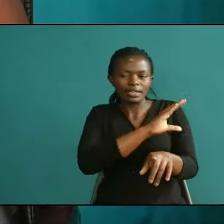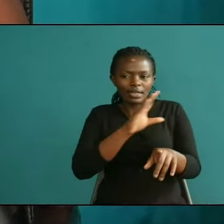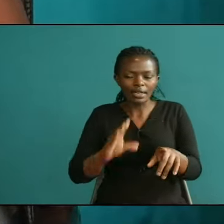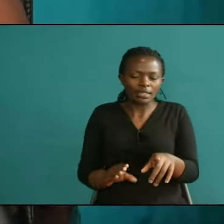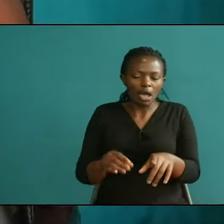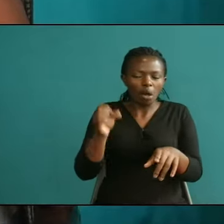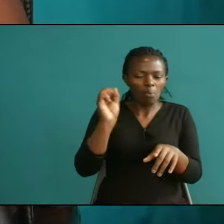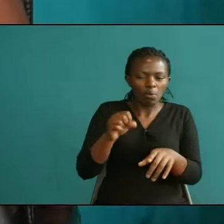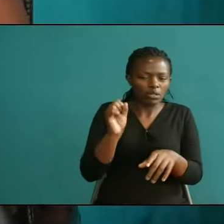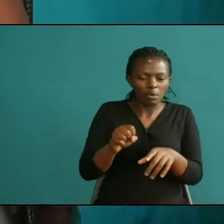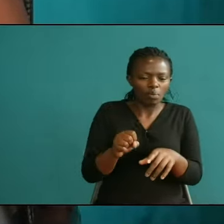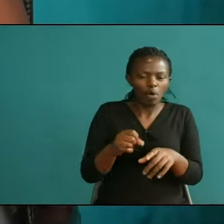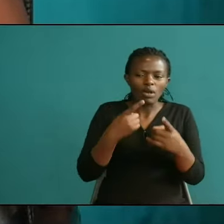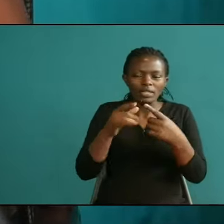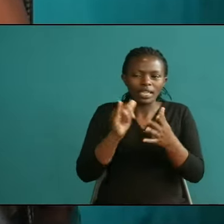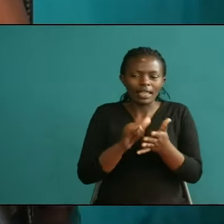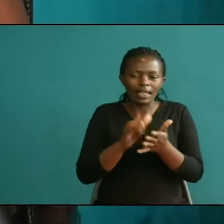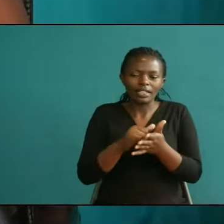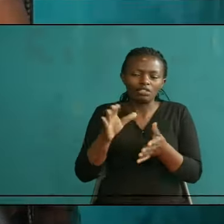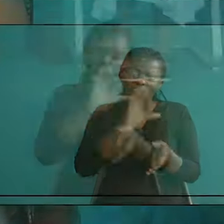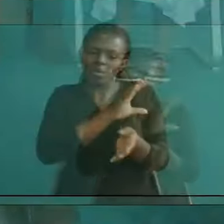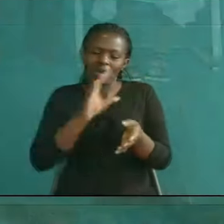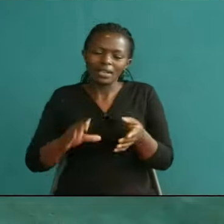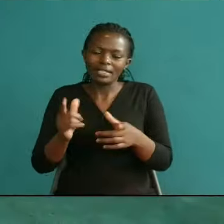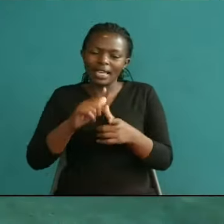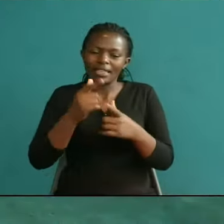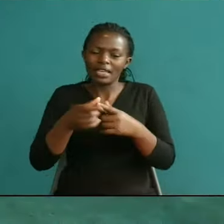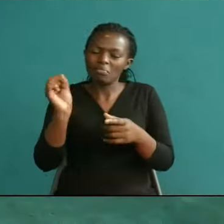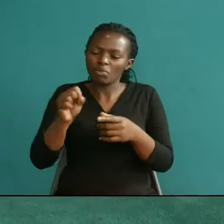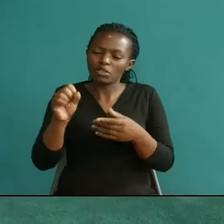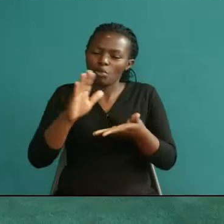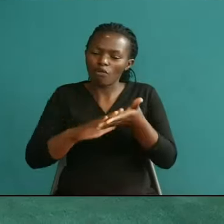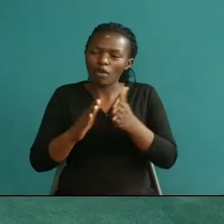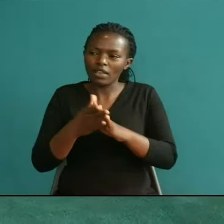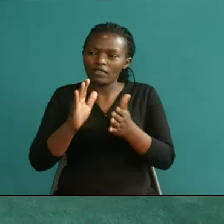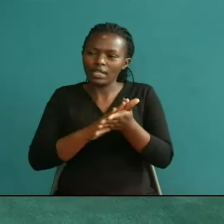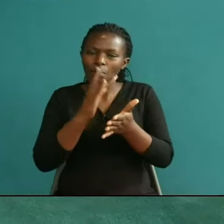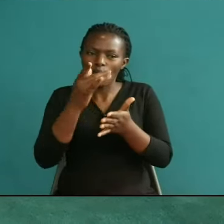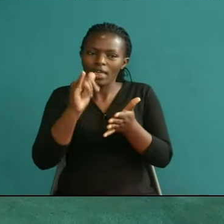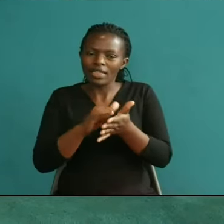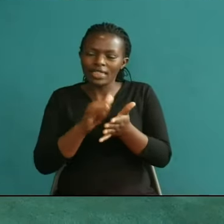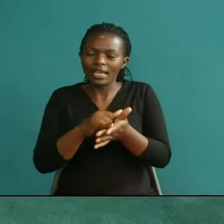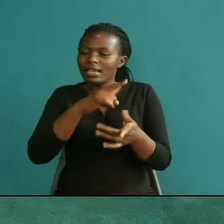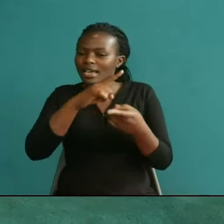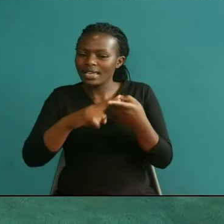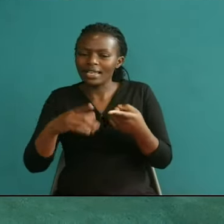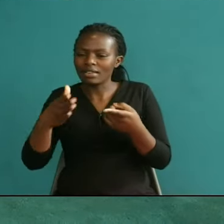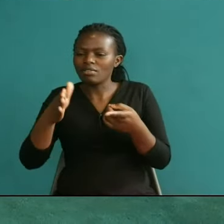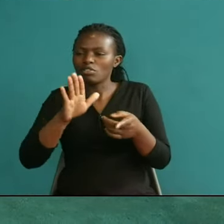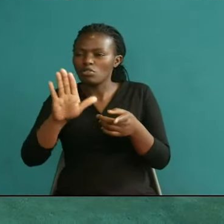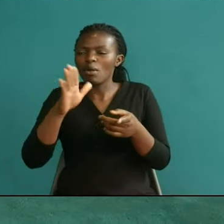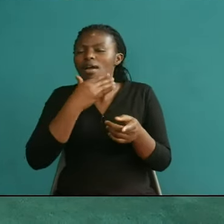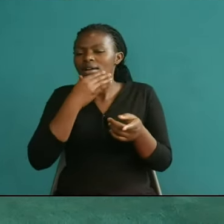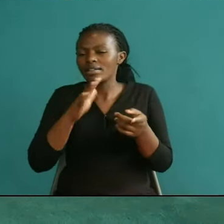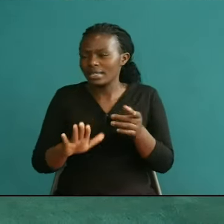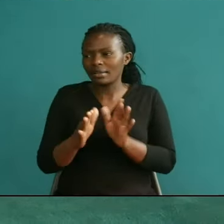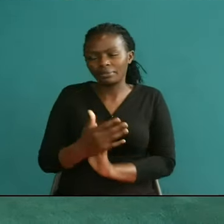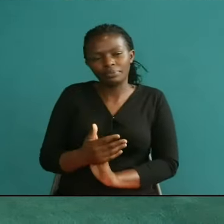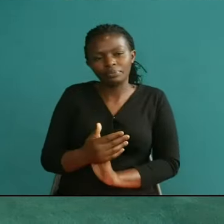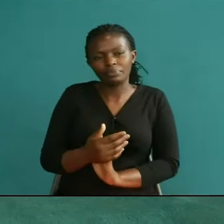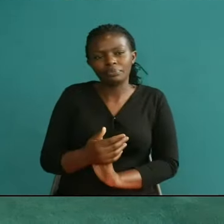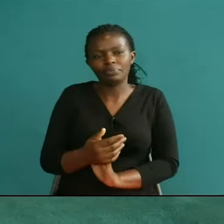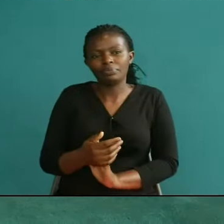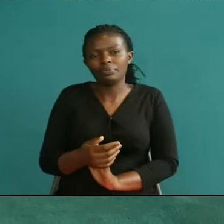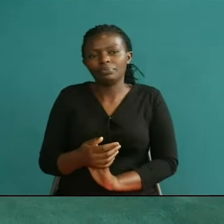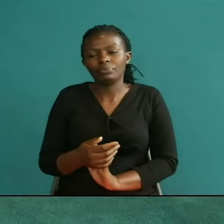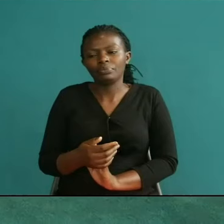know that you can kill their son and they'll make you part of their family? What do you guys think? I think it's pure.